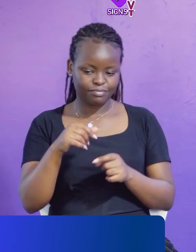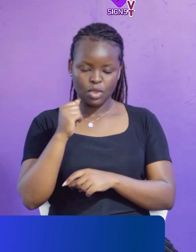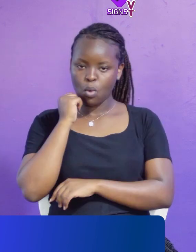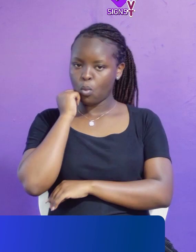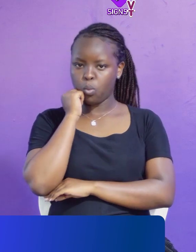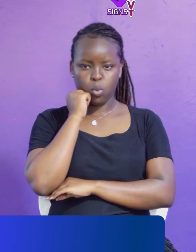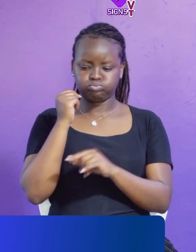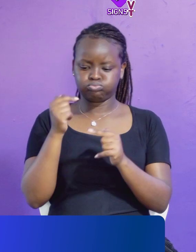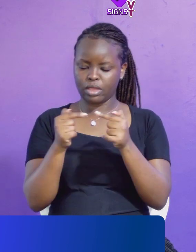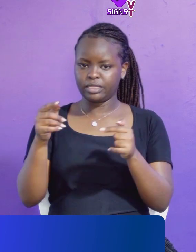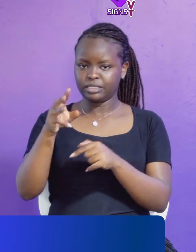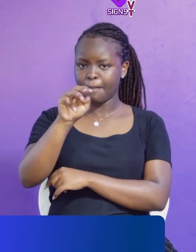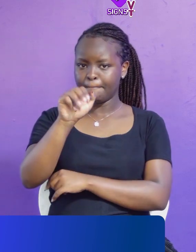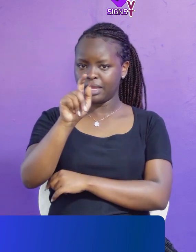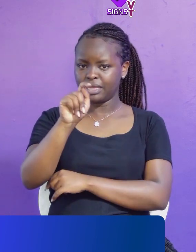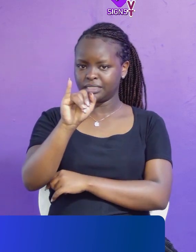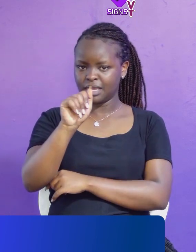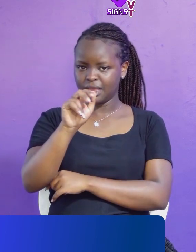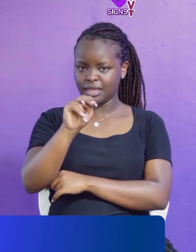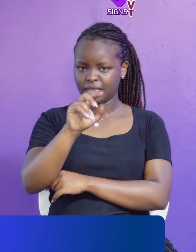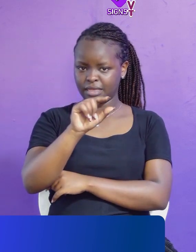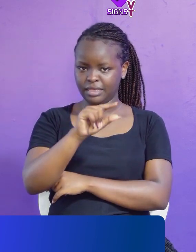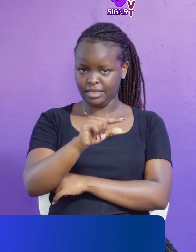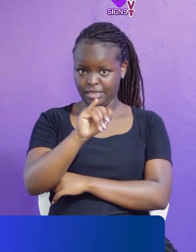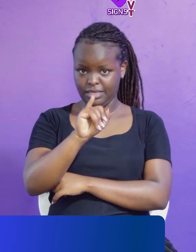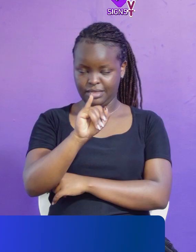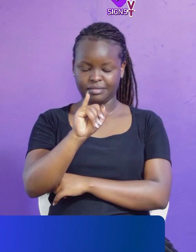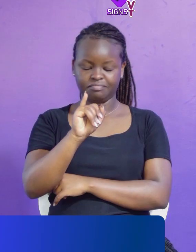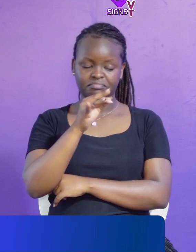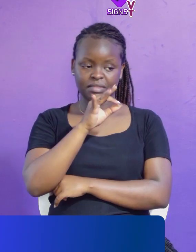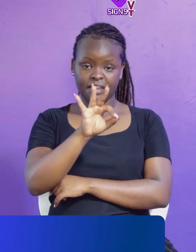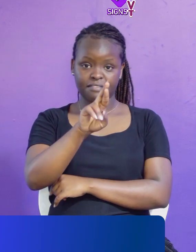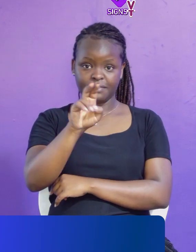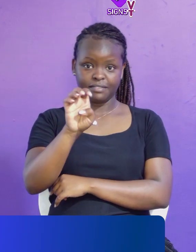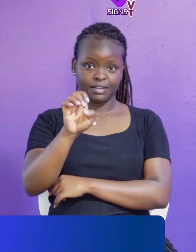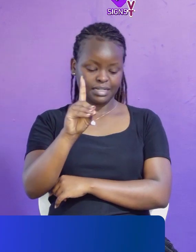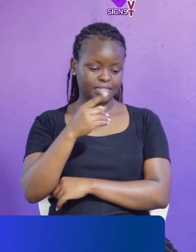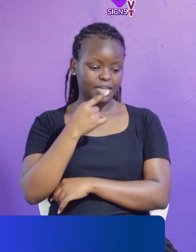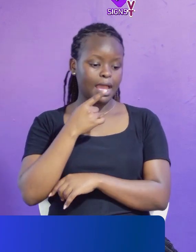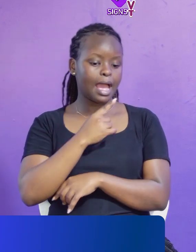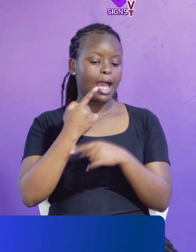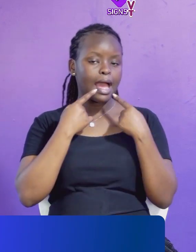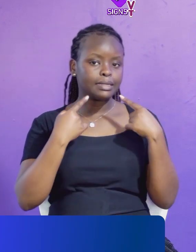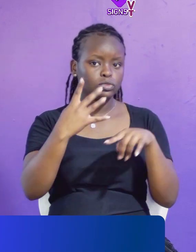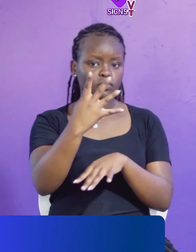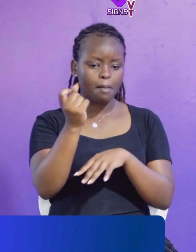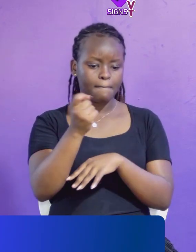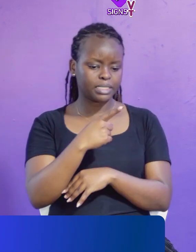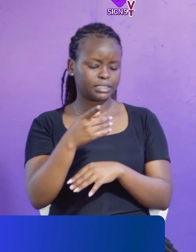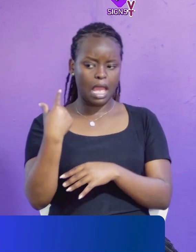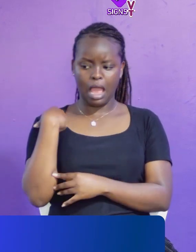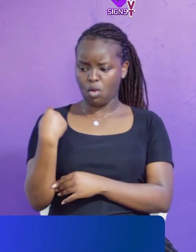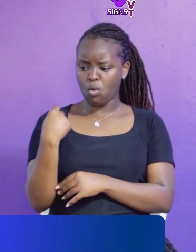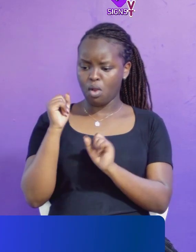Matiang'i. And former Interior Cabinet Secretary Fred Matiang'i's declaration 4 months ago that he will